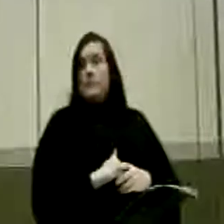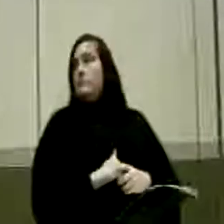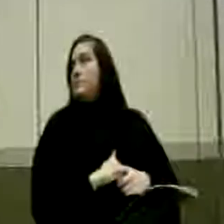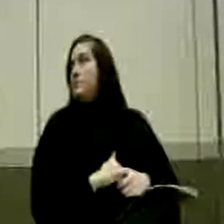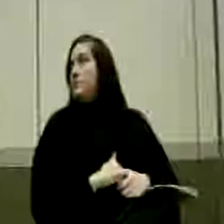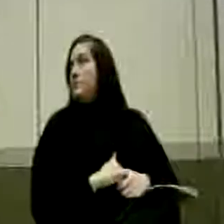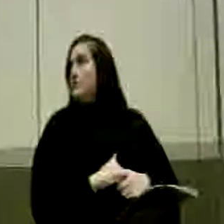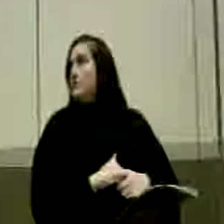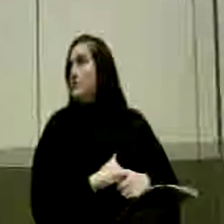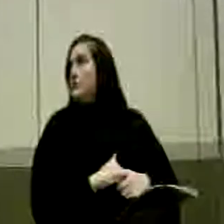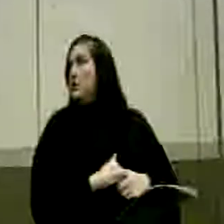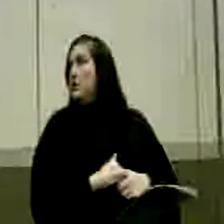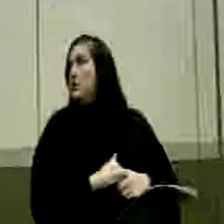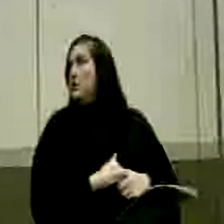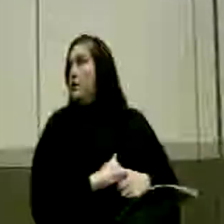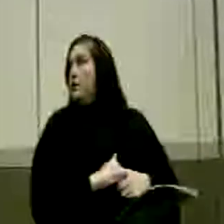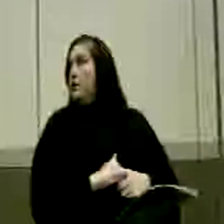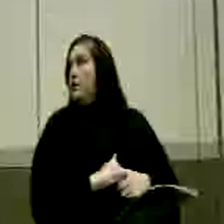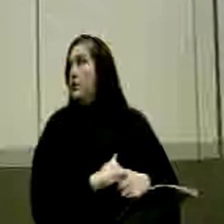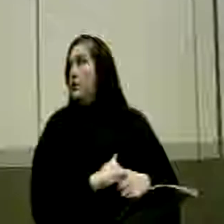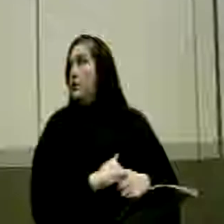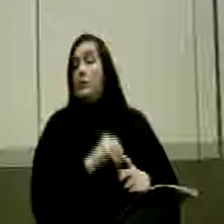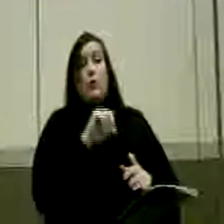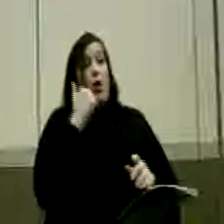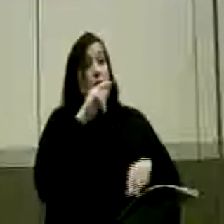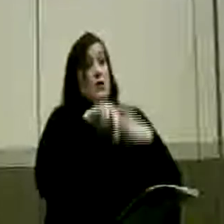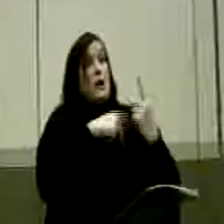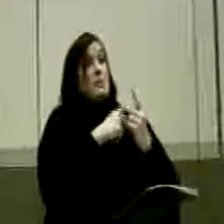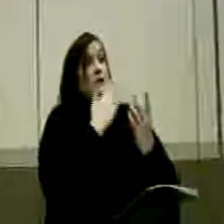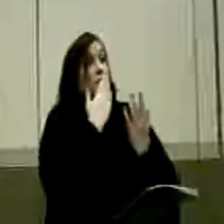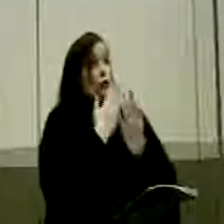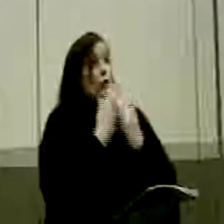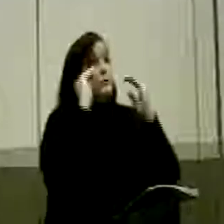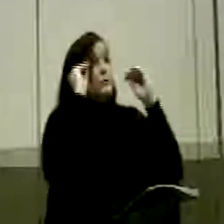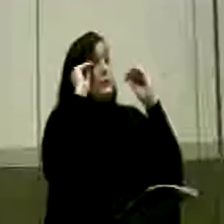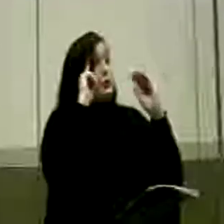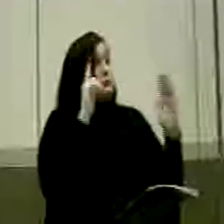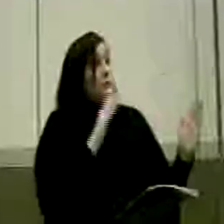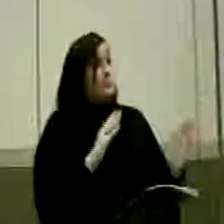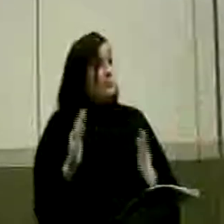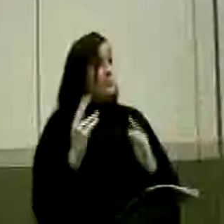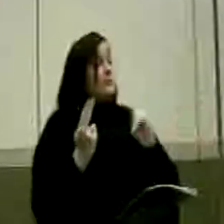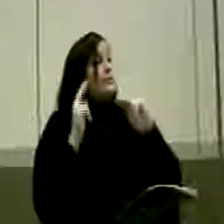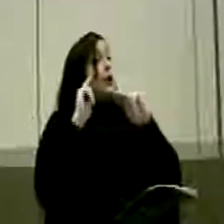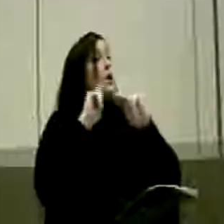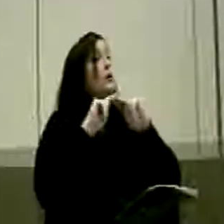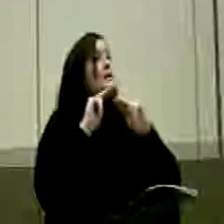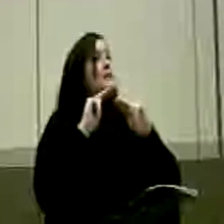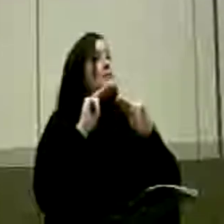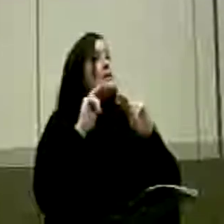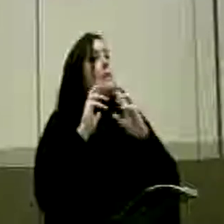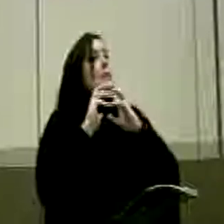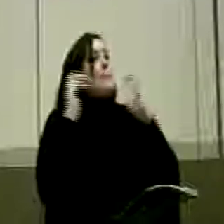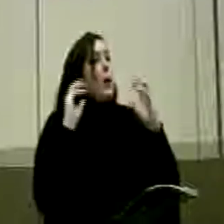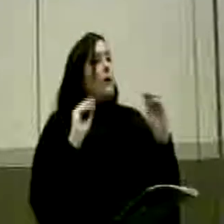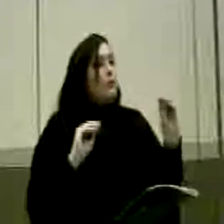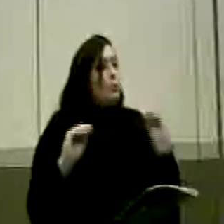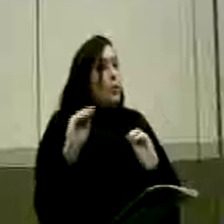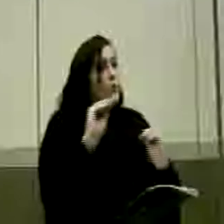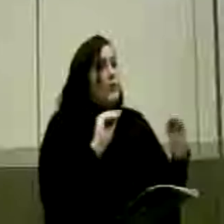then decreasing other types of like good teaching strategies, like trying to increase the amount of like movements and distractions, things going